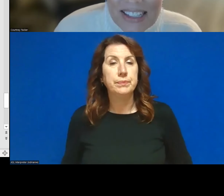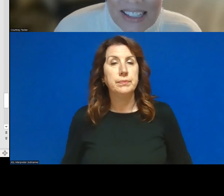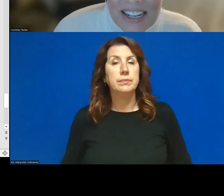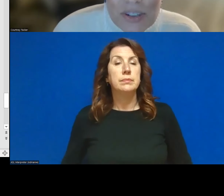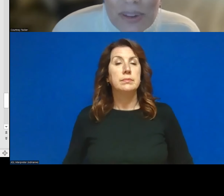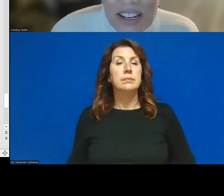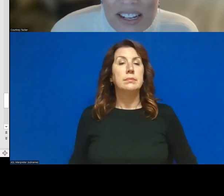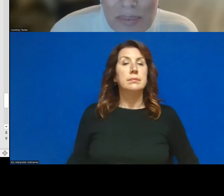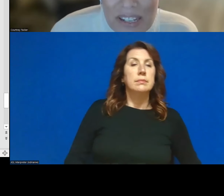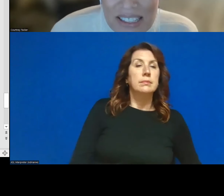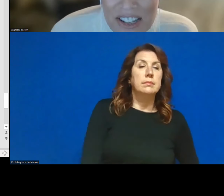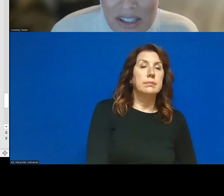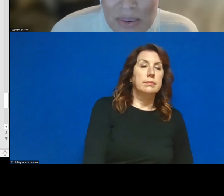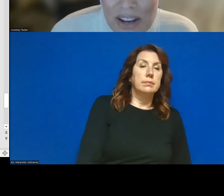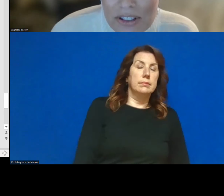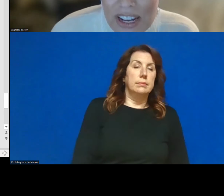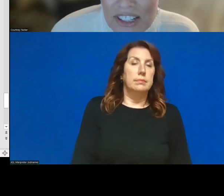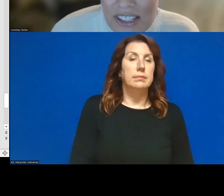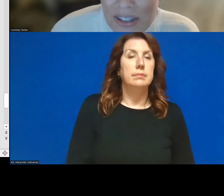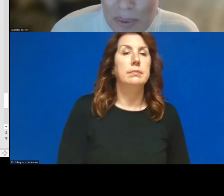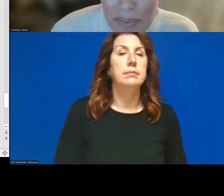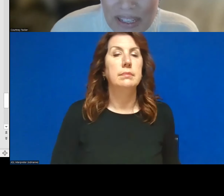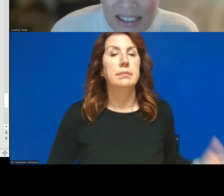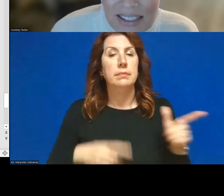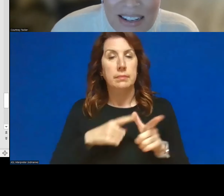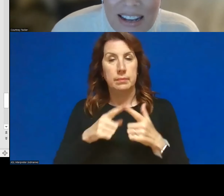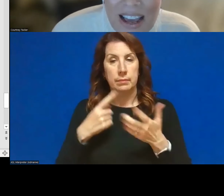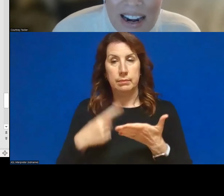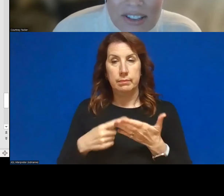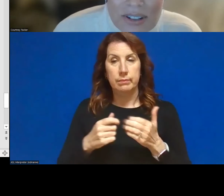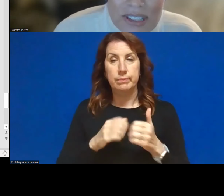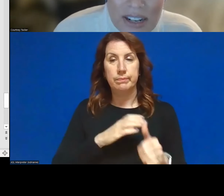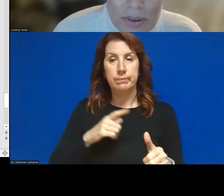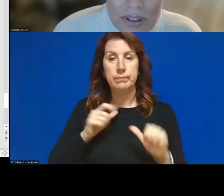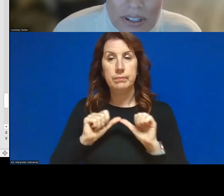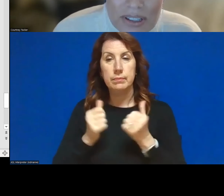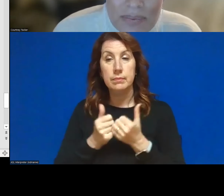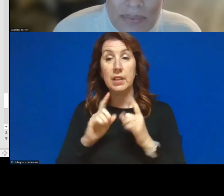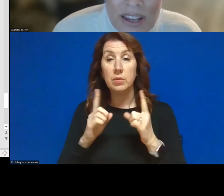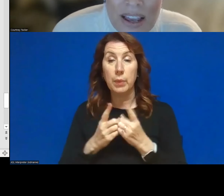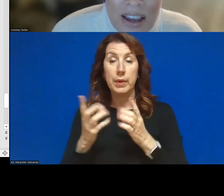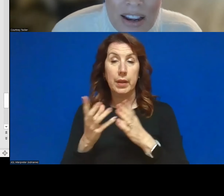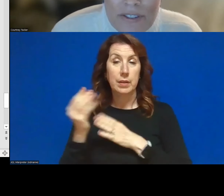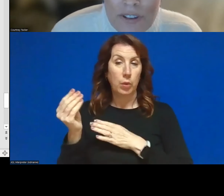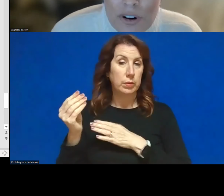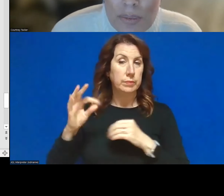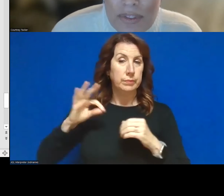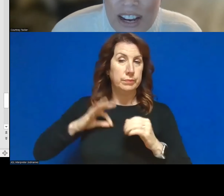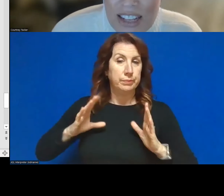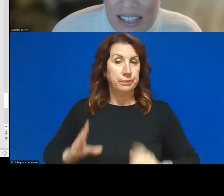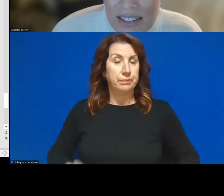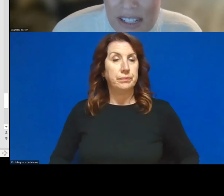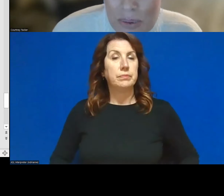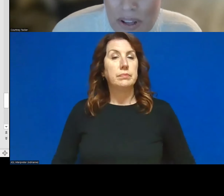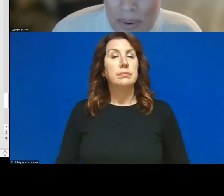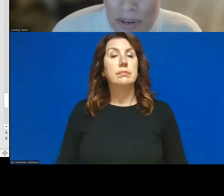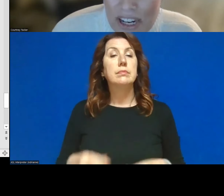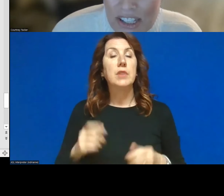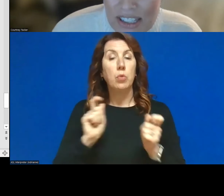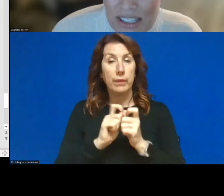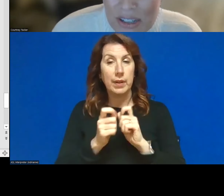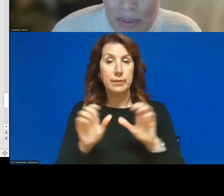CalICH will then complete discussions with council agencies and departments and external stakeholders, confirm revised activities with all